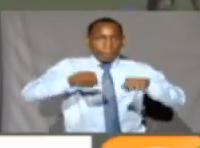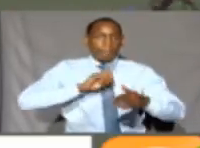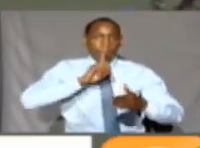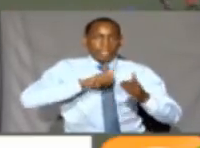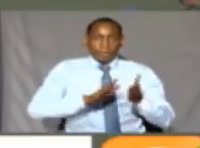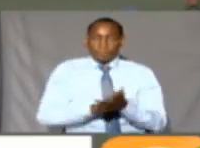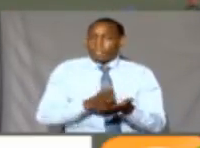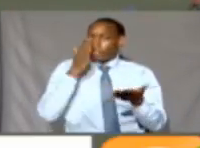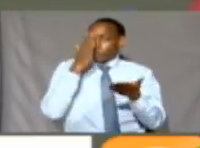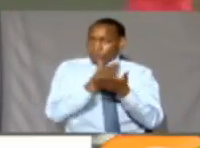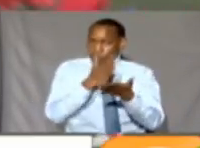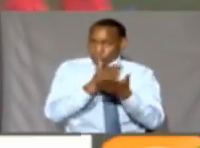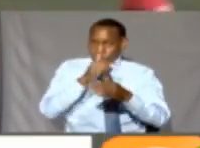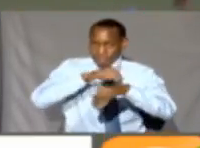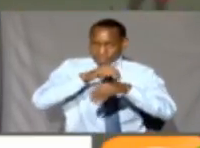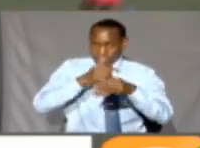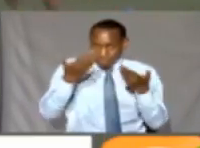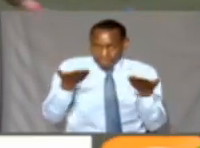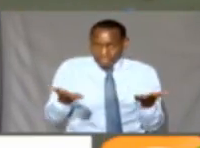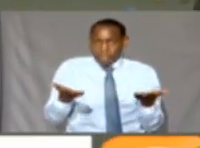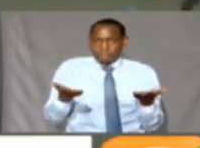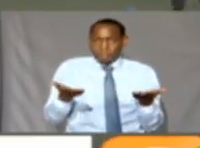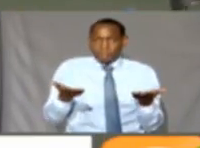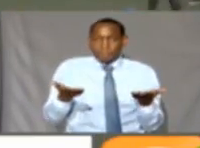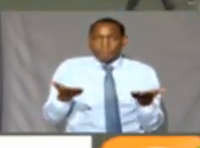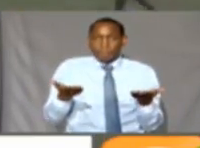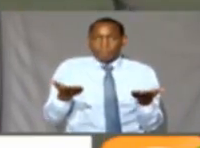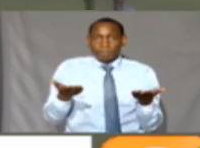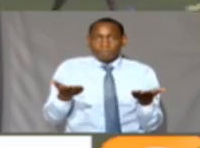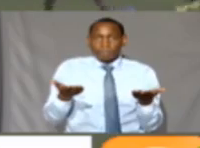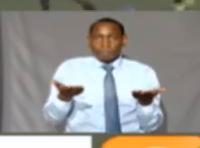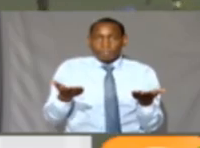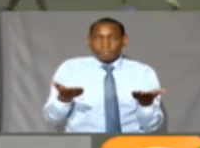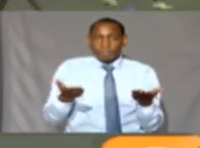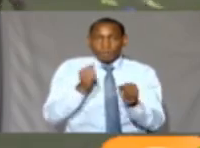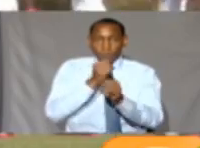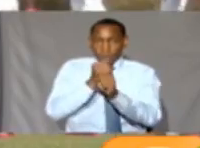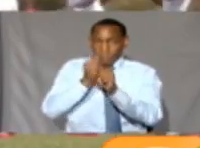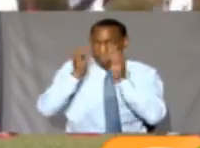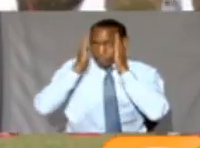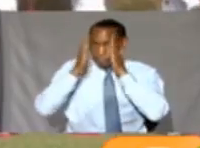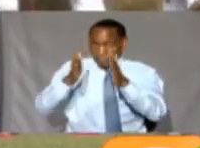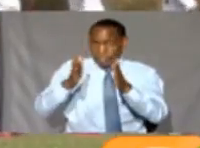for sure this time it's a performance-oriented mission.